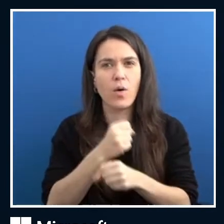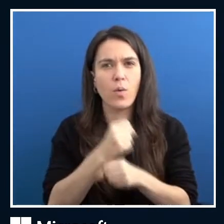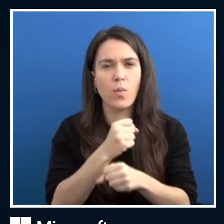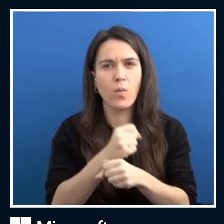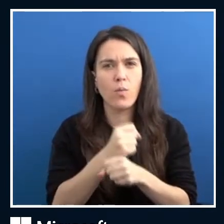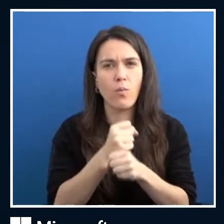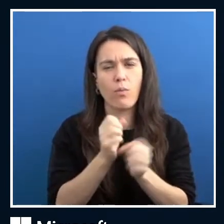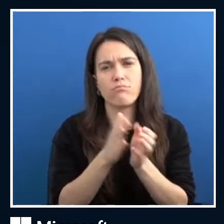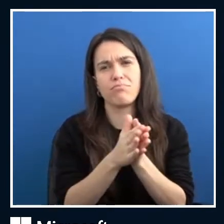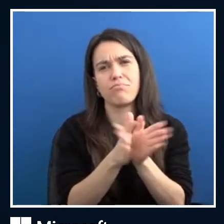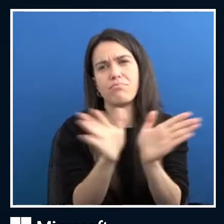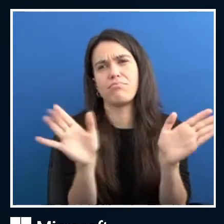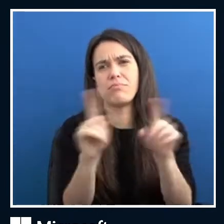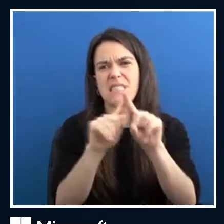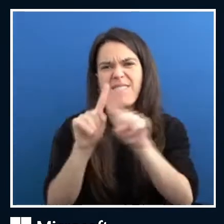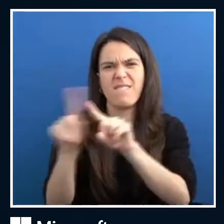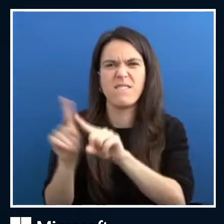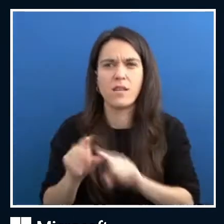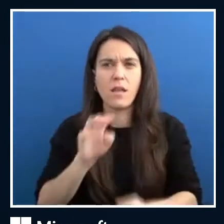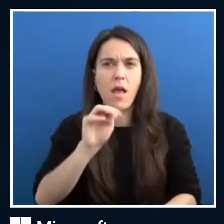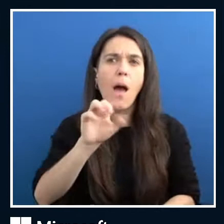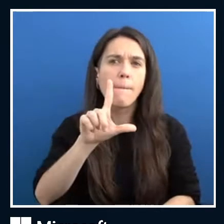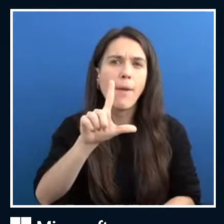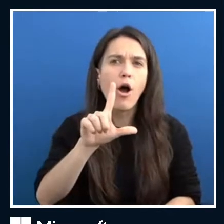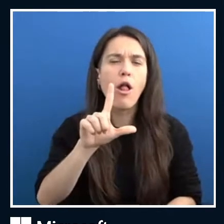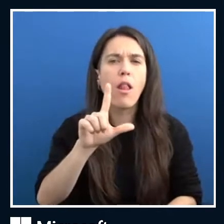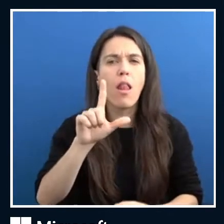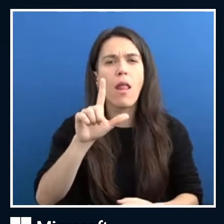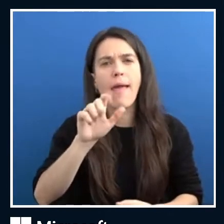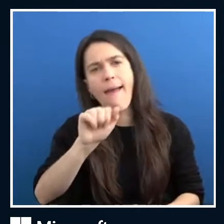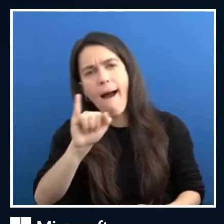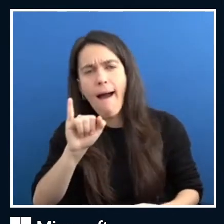ML models and artificial intelligence, of course.